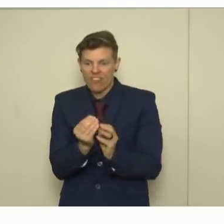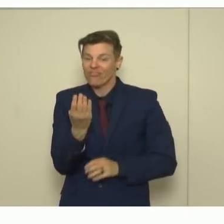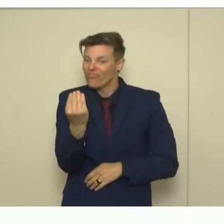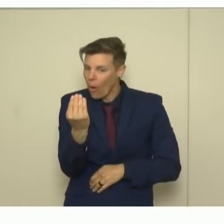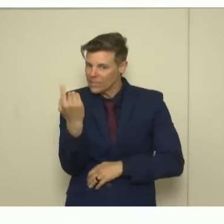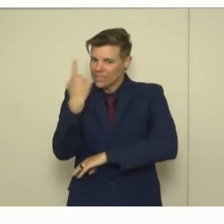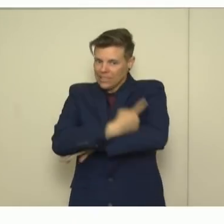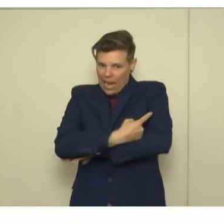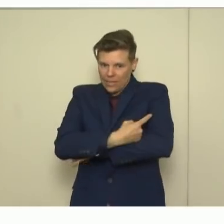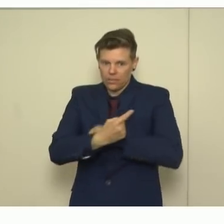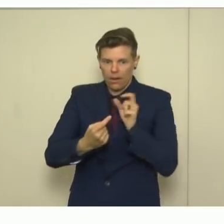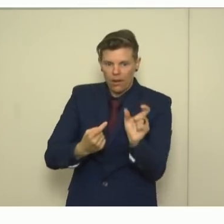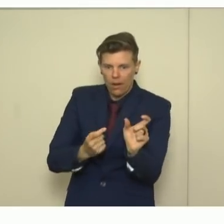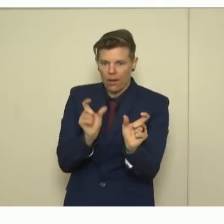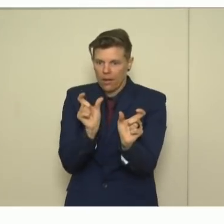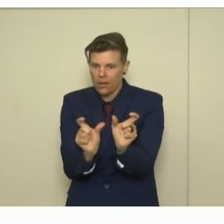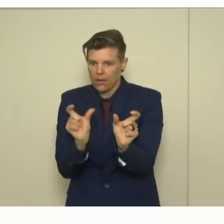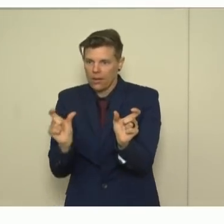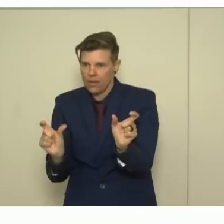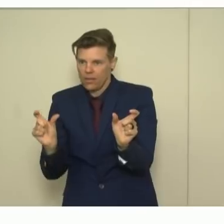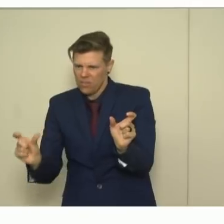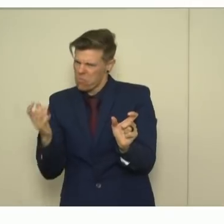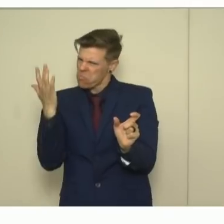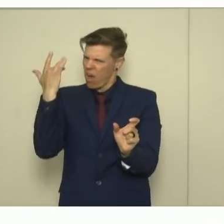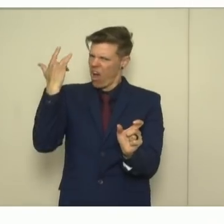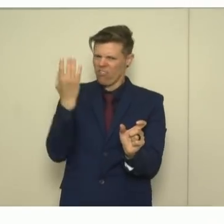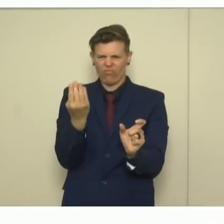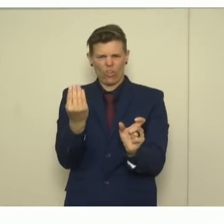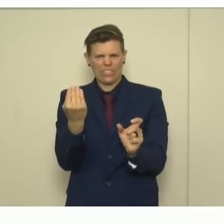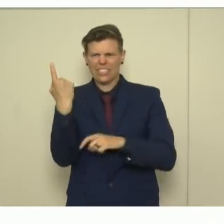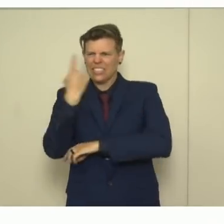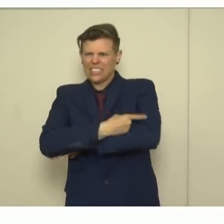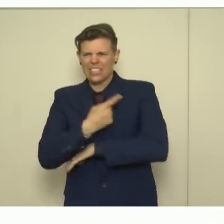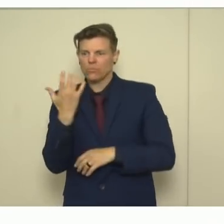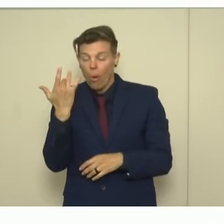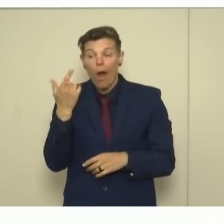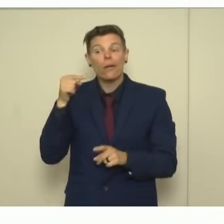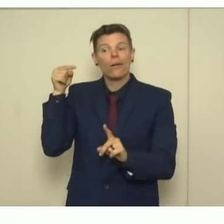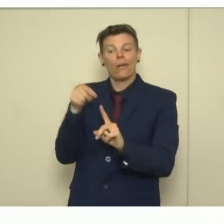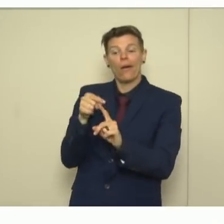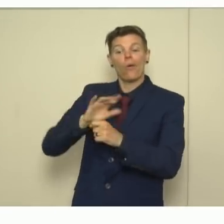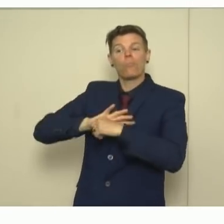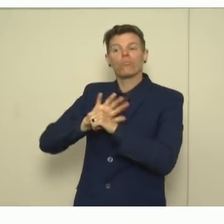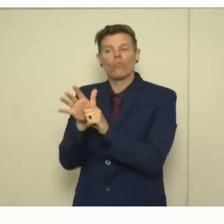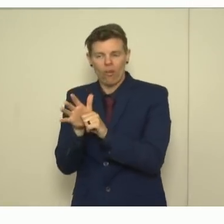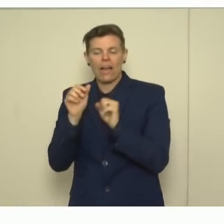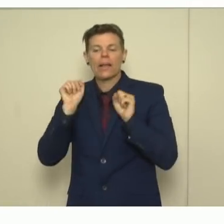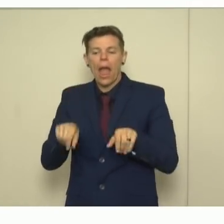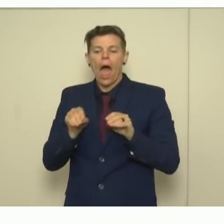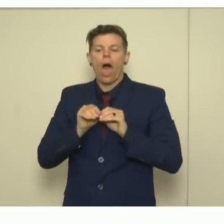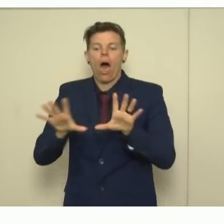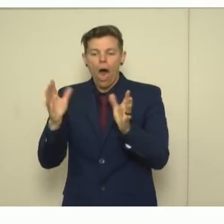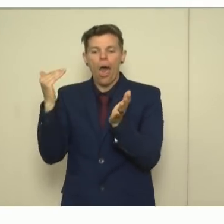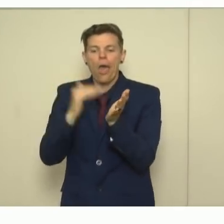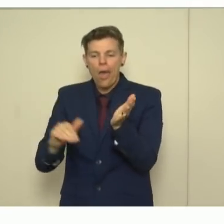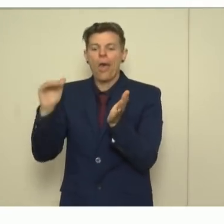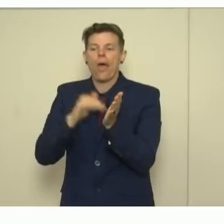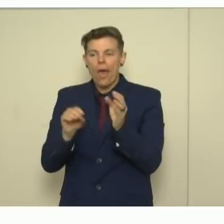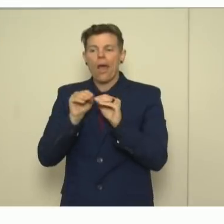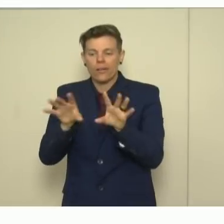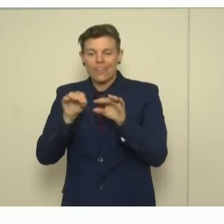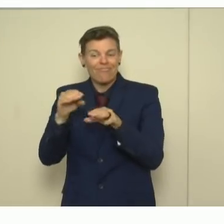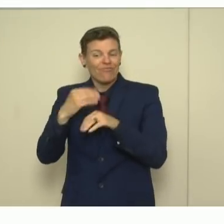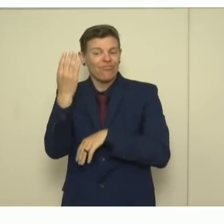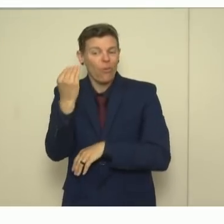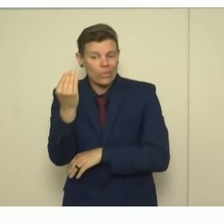why do we pick that 14-day period? Well, because COVID is generally infectious for 10 to 14 days, and we just wanted to do something